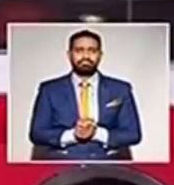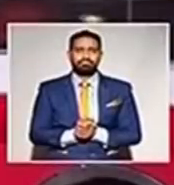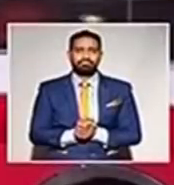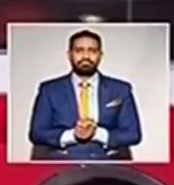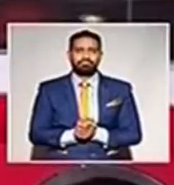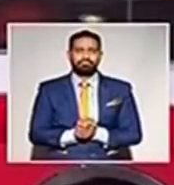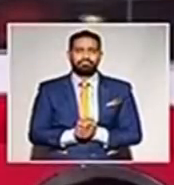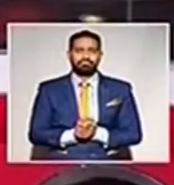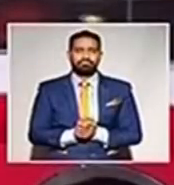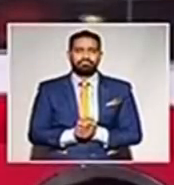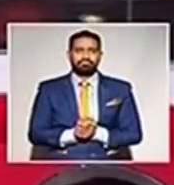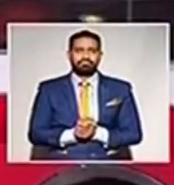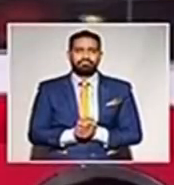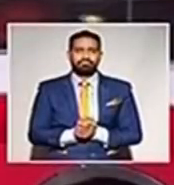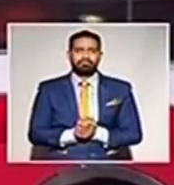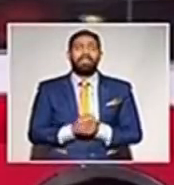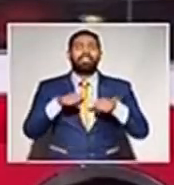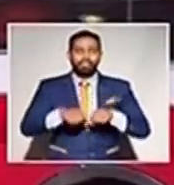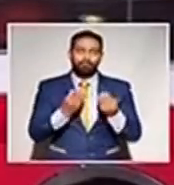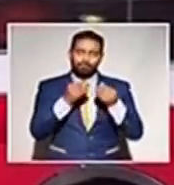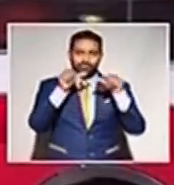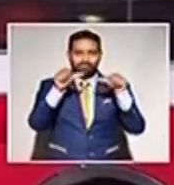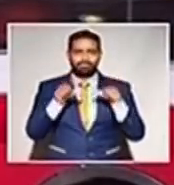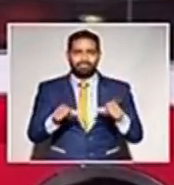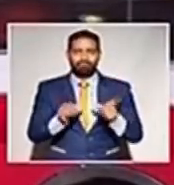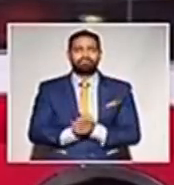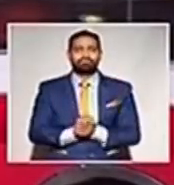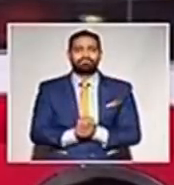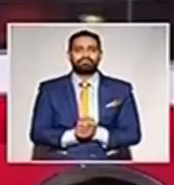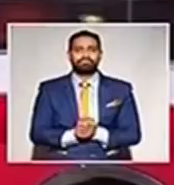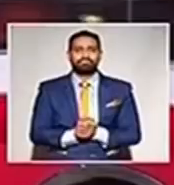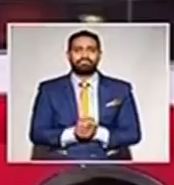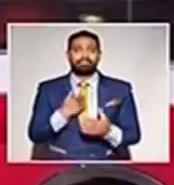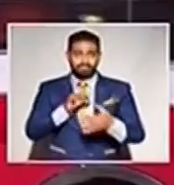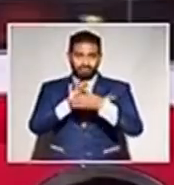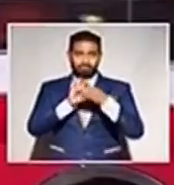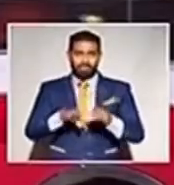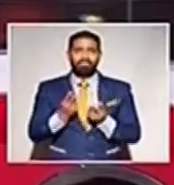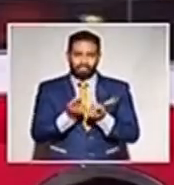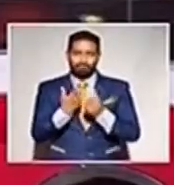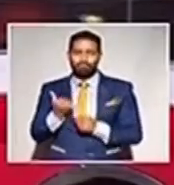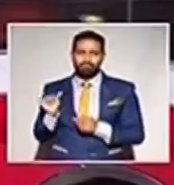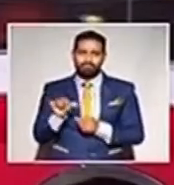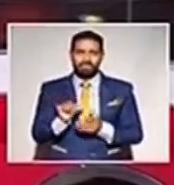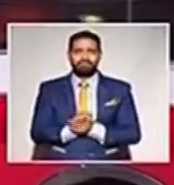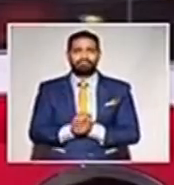Let's now toss over to a short commercial break. Do stay with News First. We will be right back.